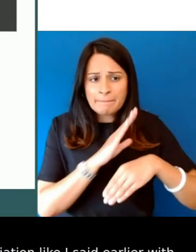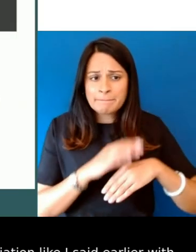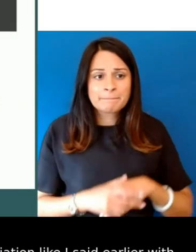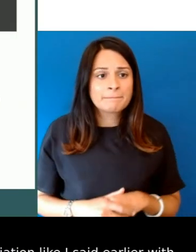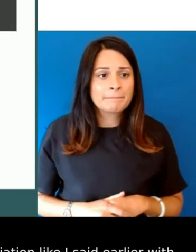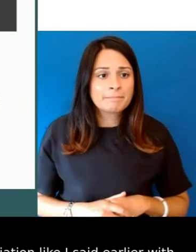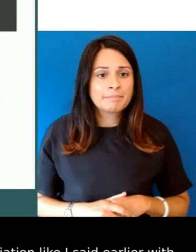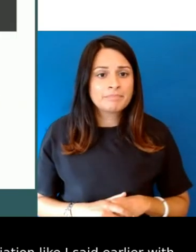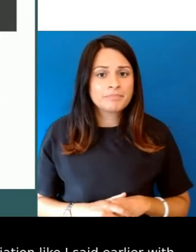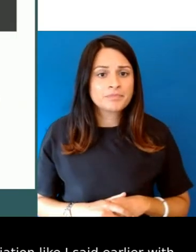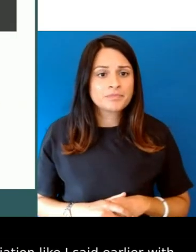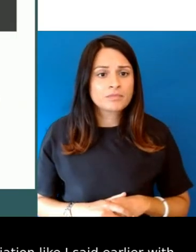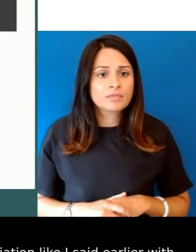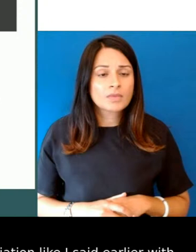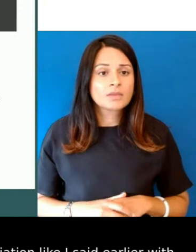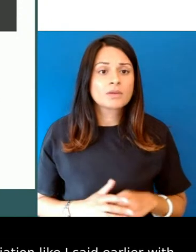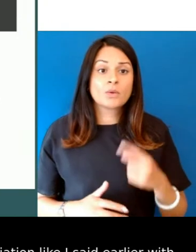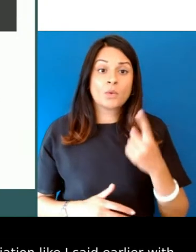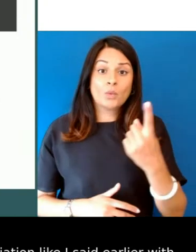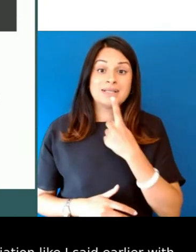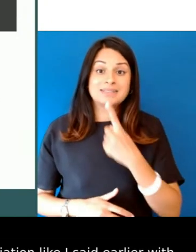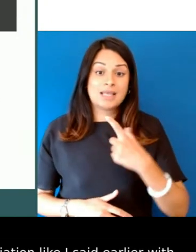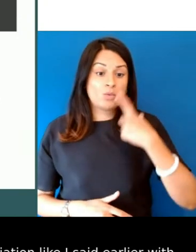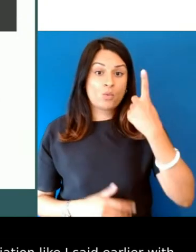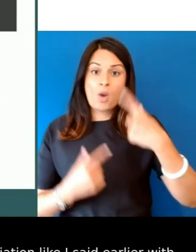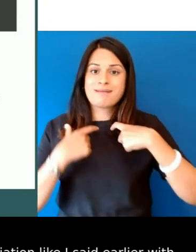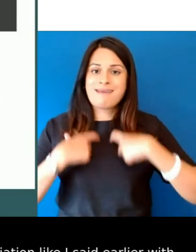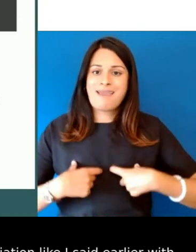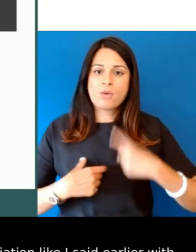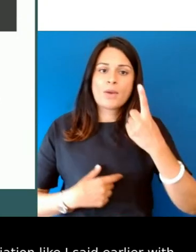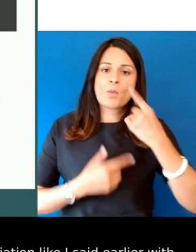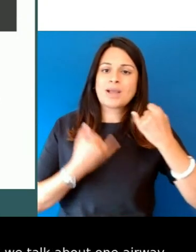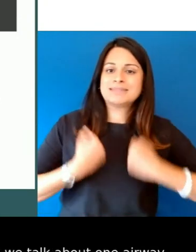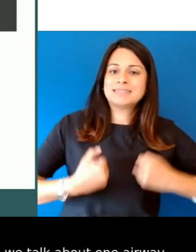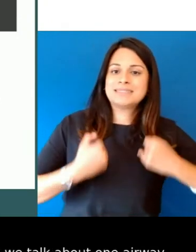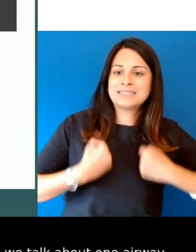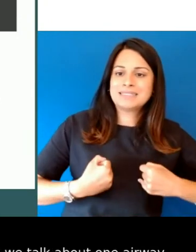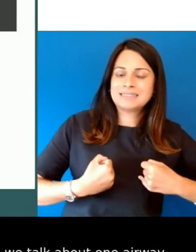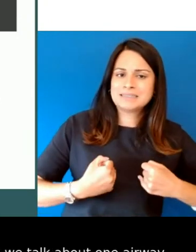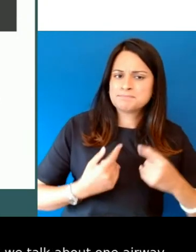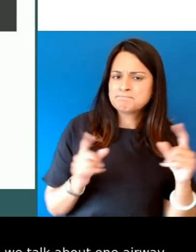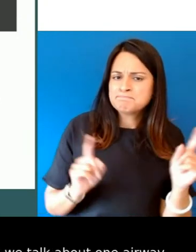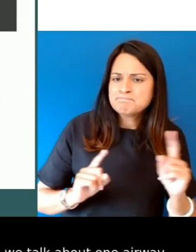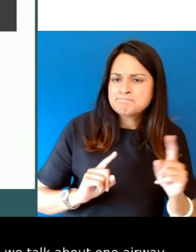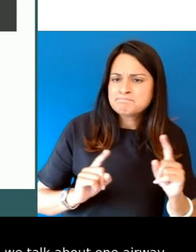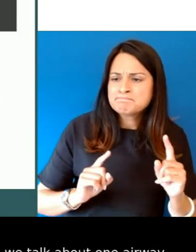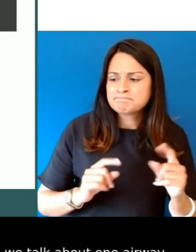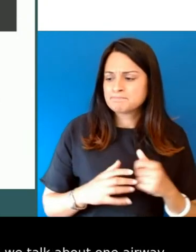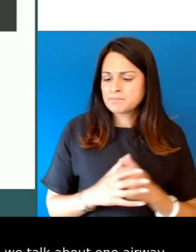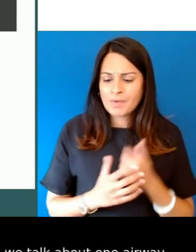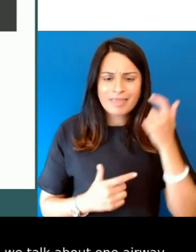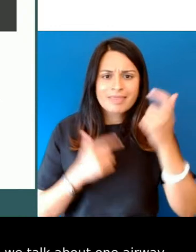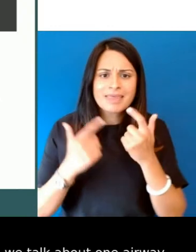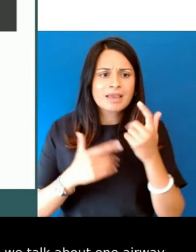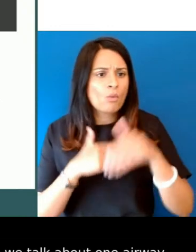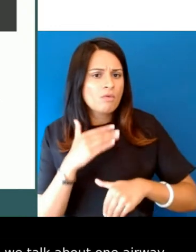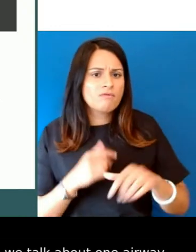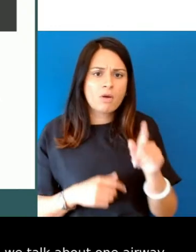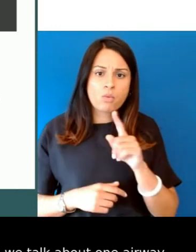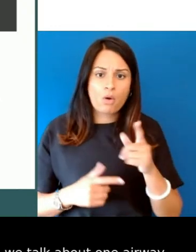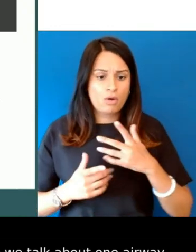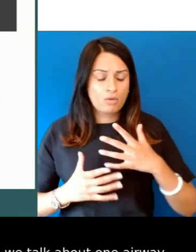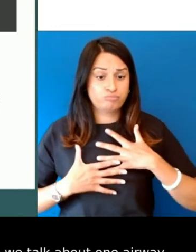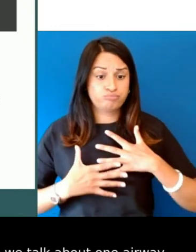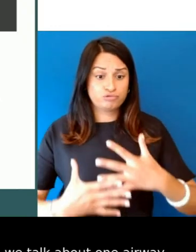so we talk about one airway one disease so you have to think about what you're doing if you're breathing in